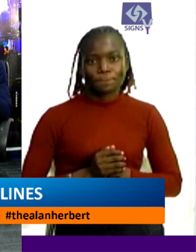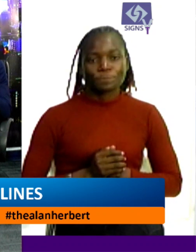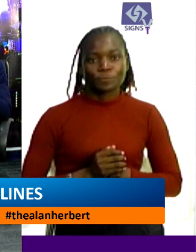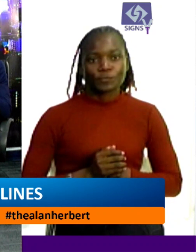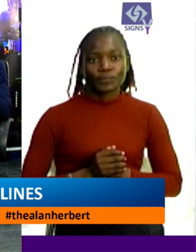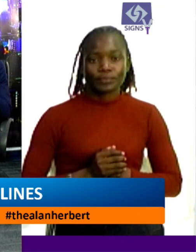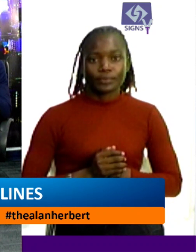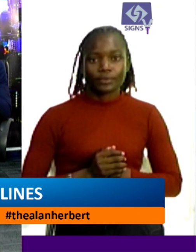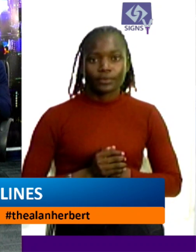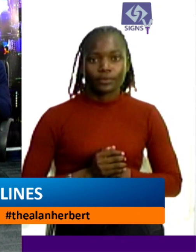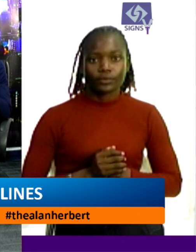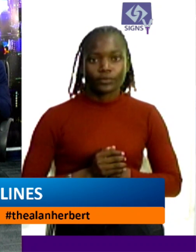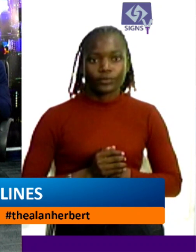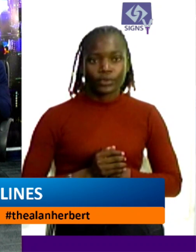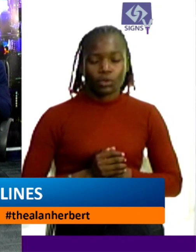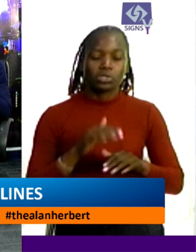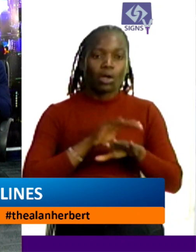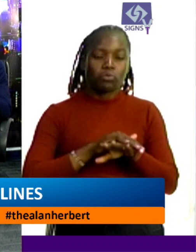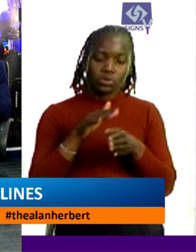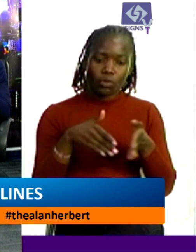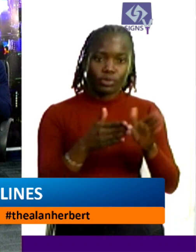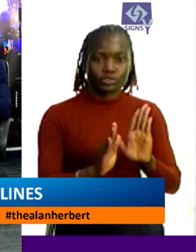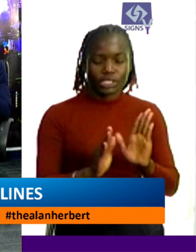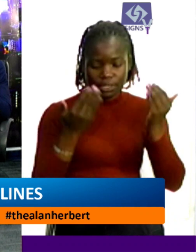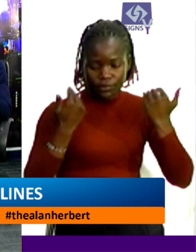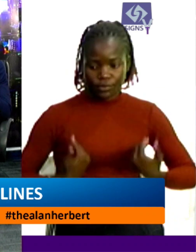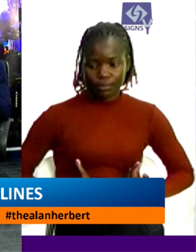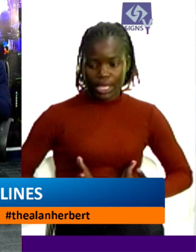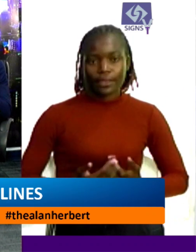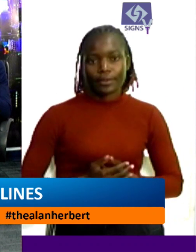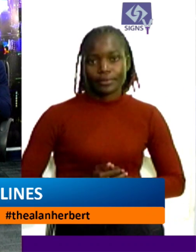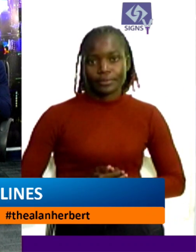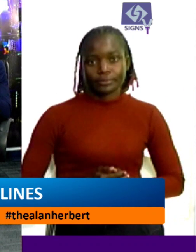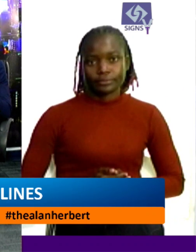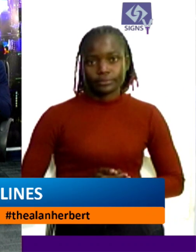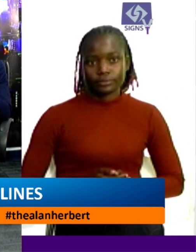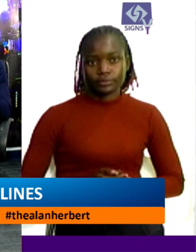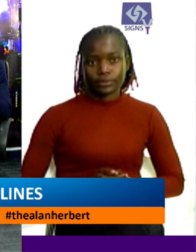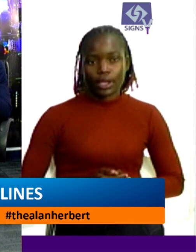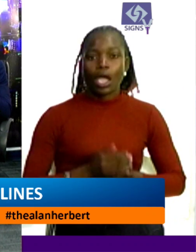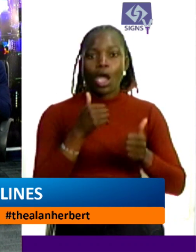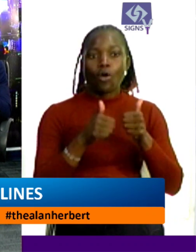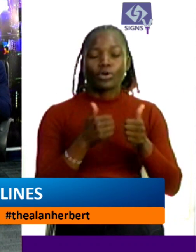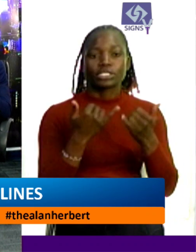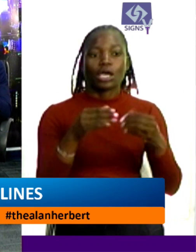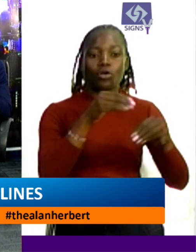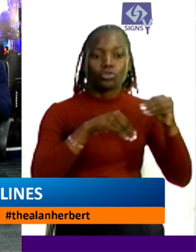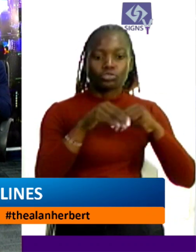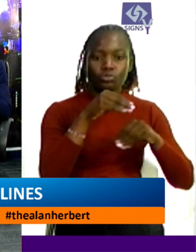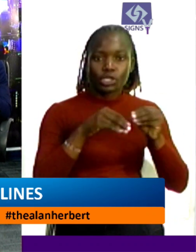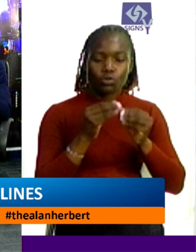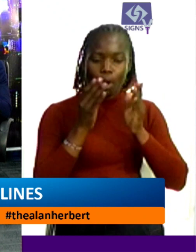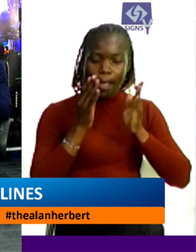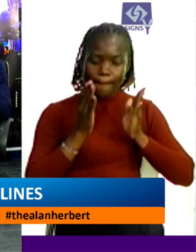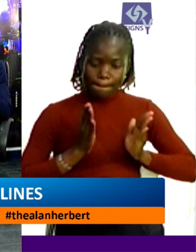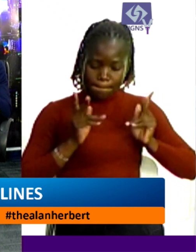incredible, chance for me. Yeah. Which has contributed to both my personal and